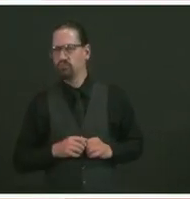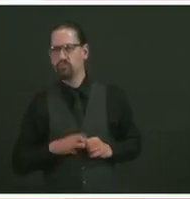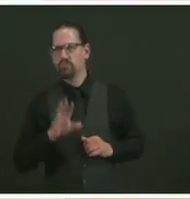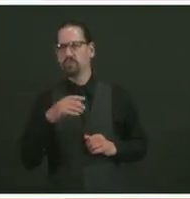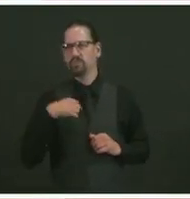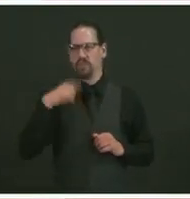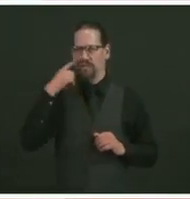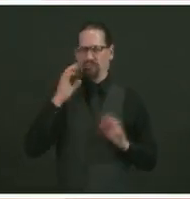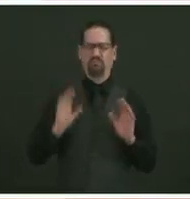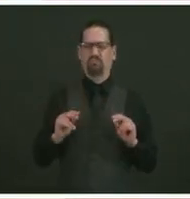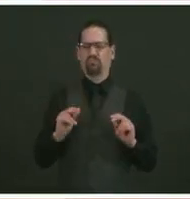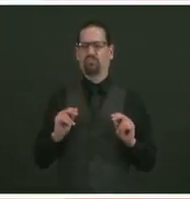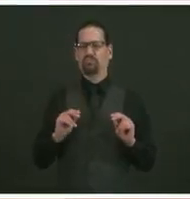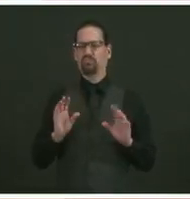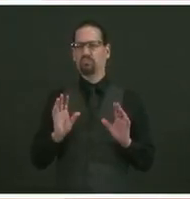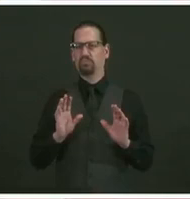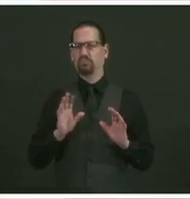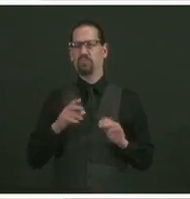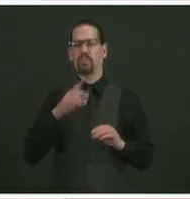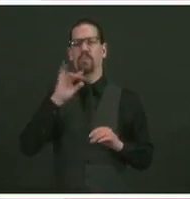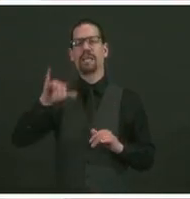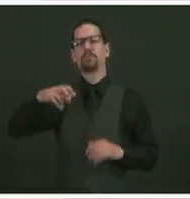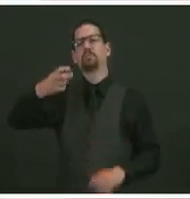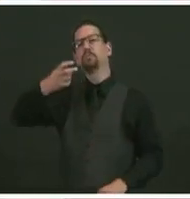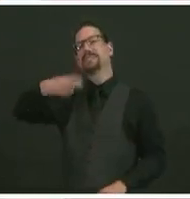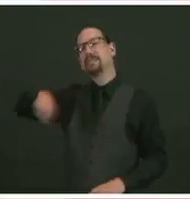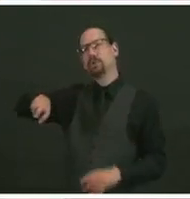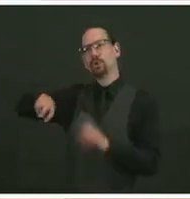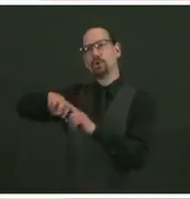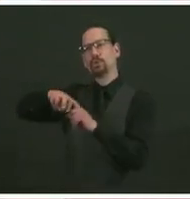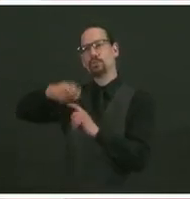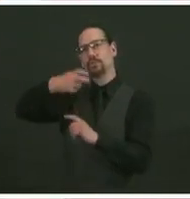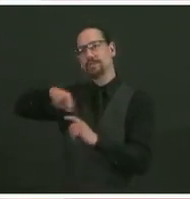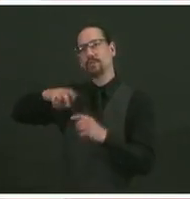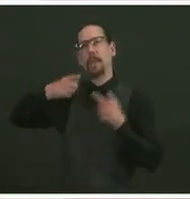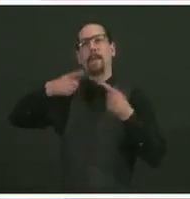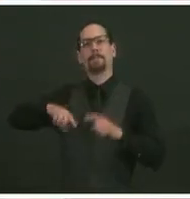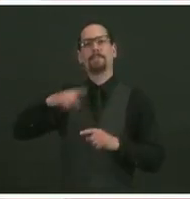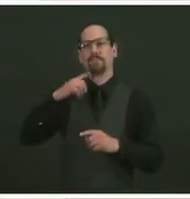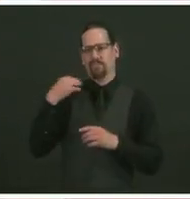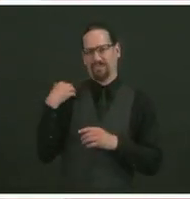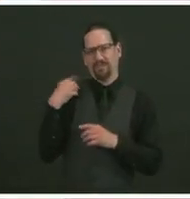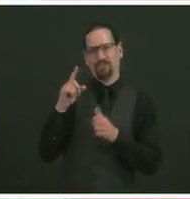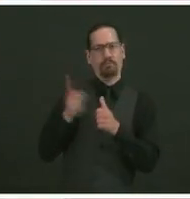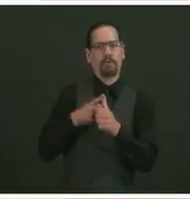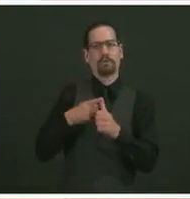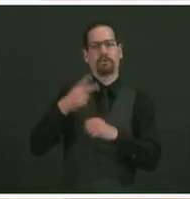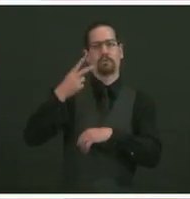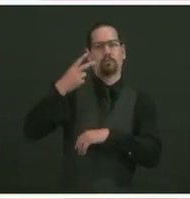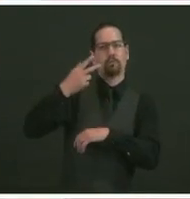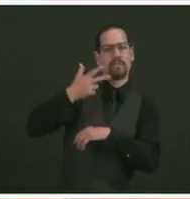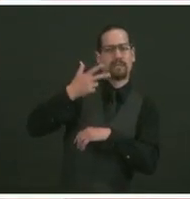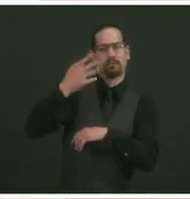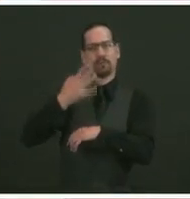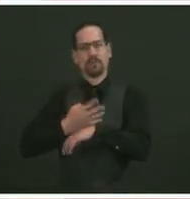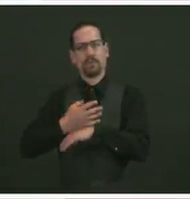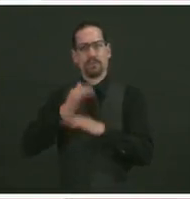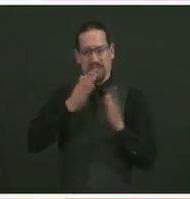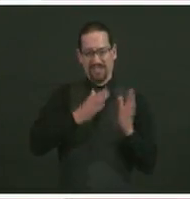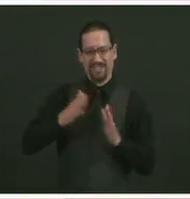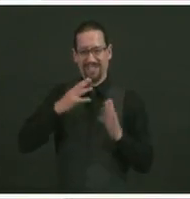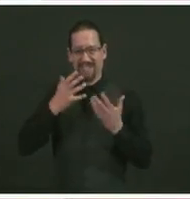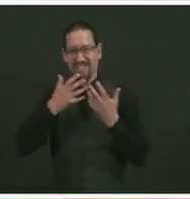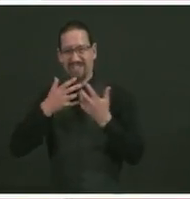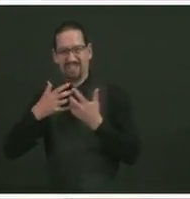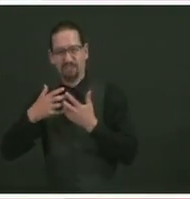releases were like in the first few days or week that we were getting ourselves organized, And then very quickly, we shut